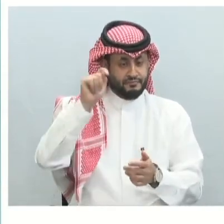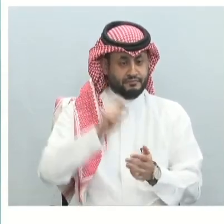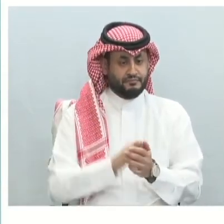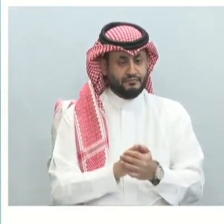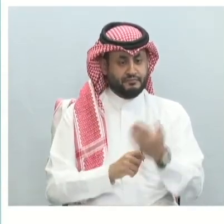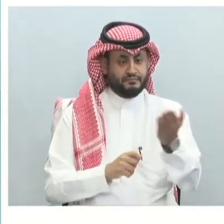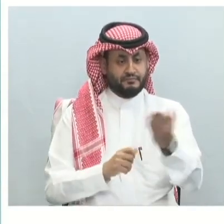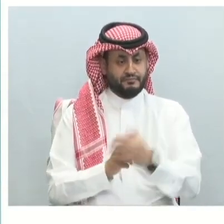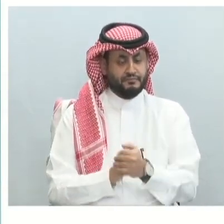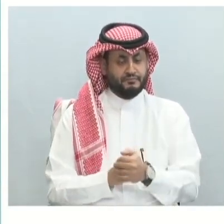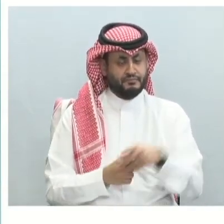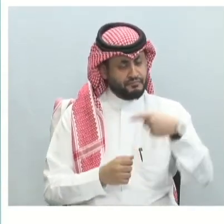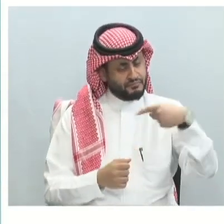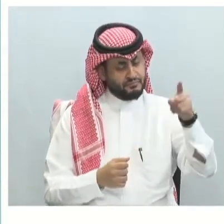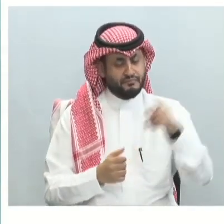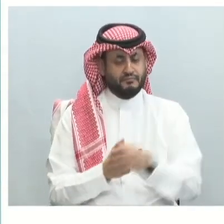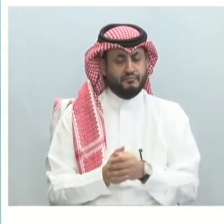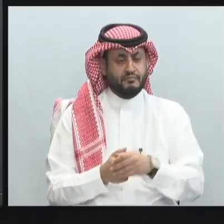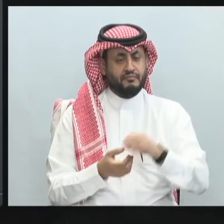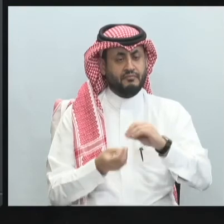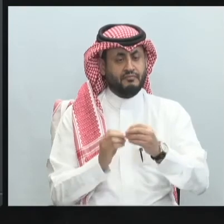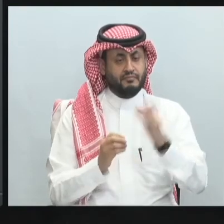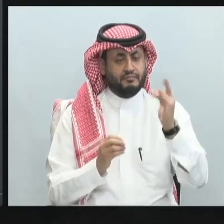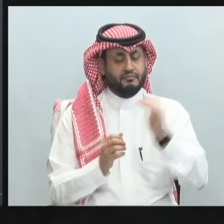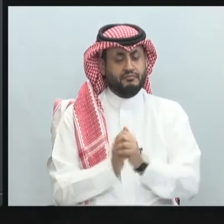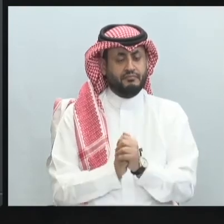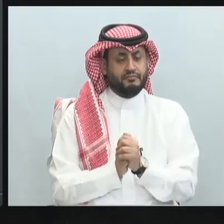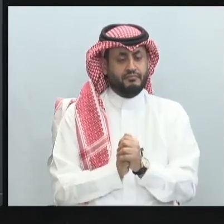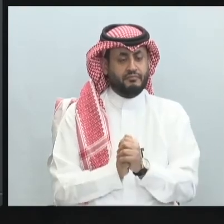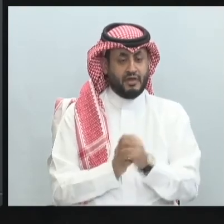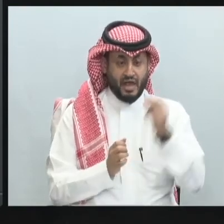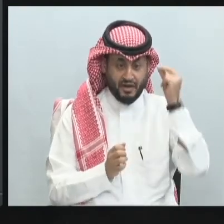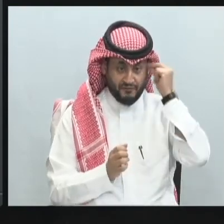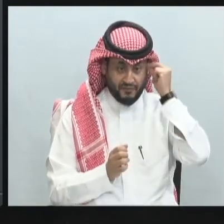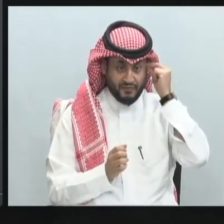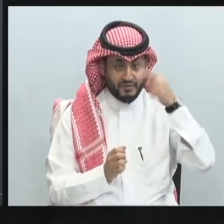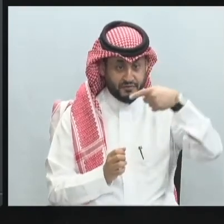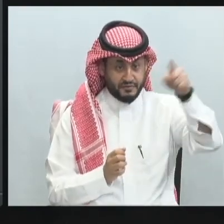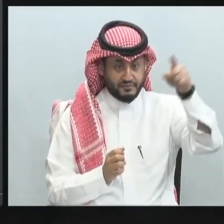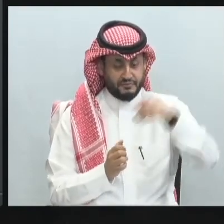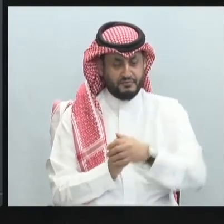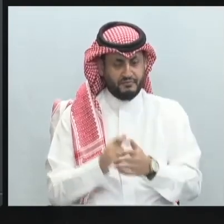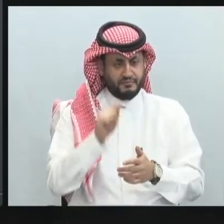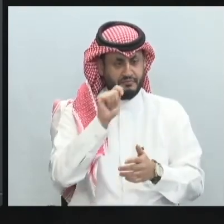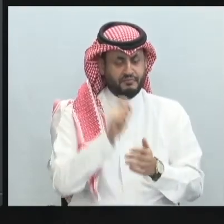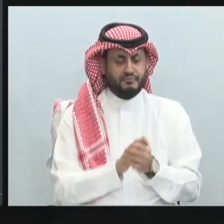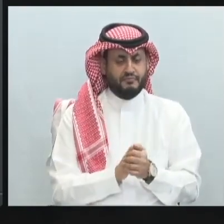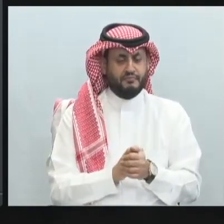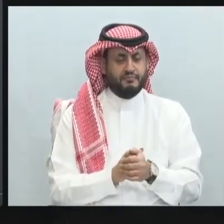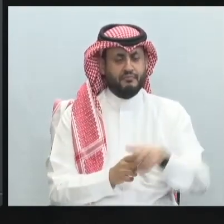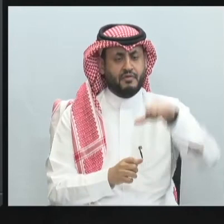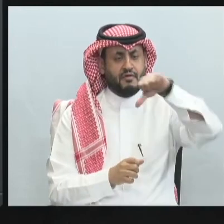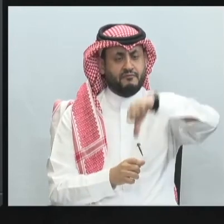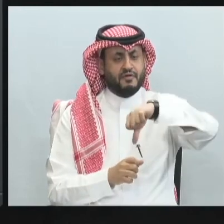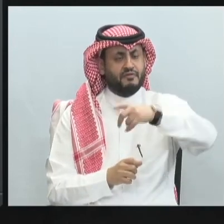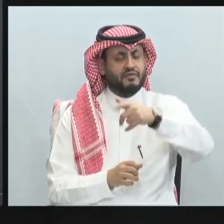you will say, I think it's true. I think it's true. If you think it's